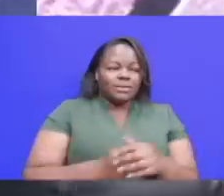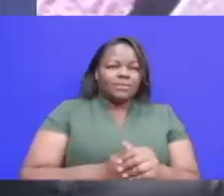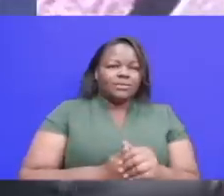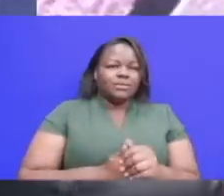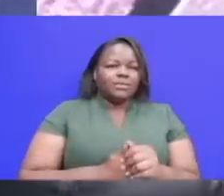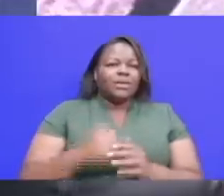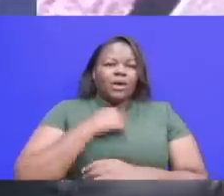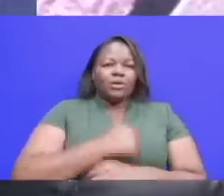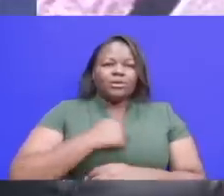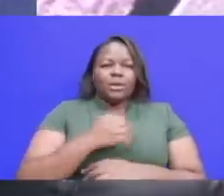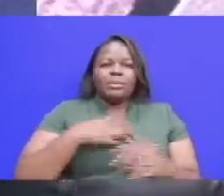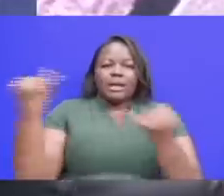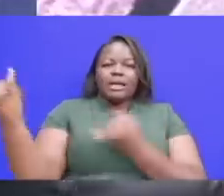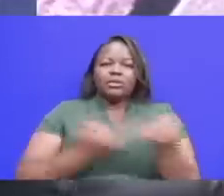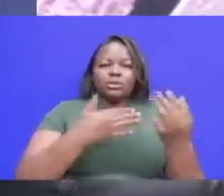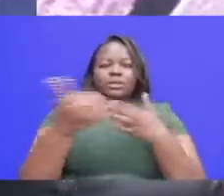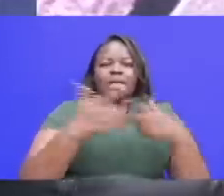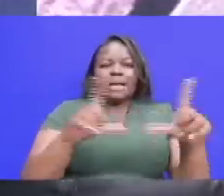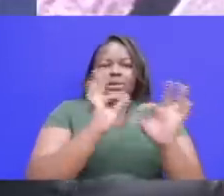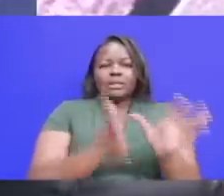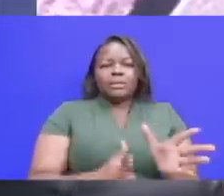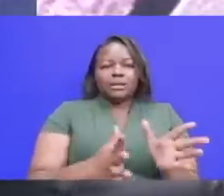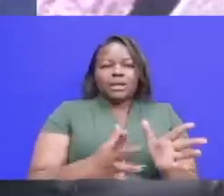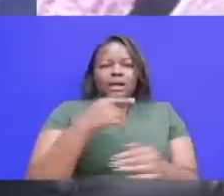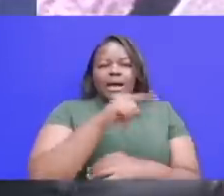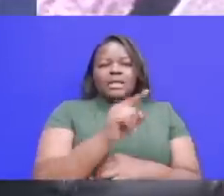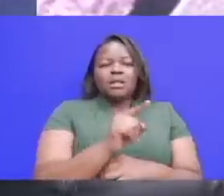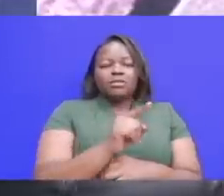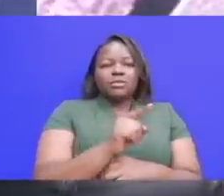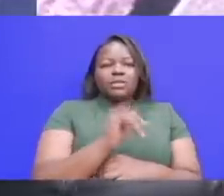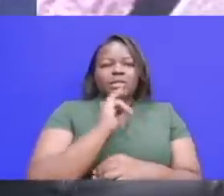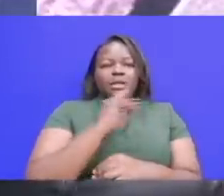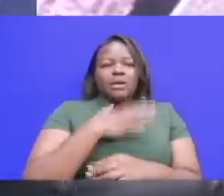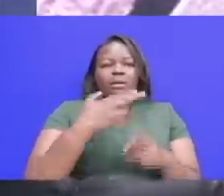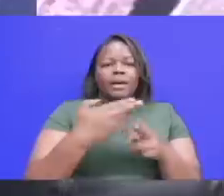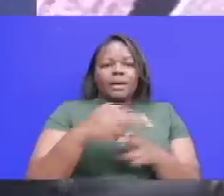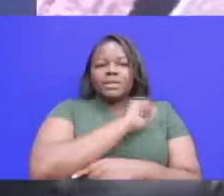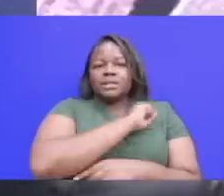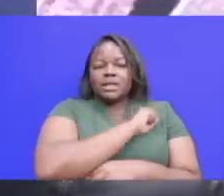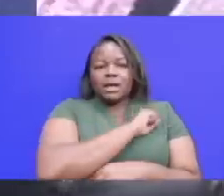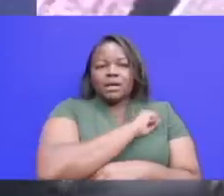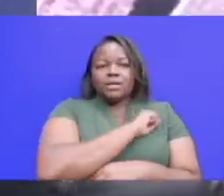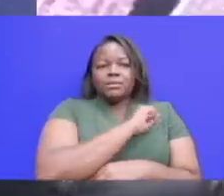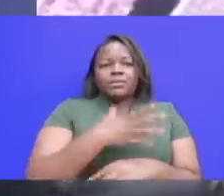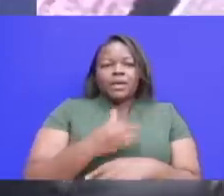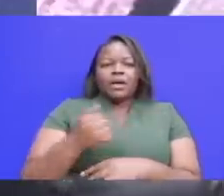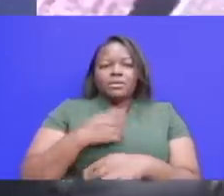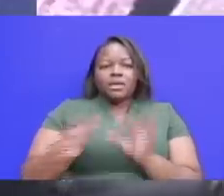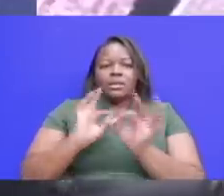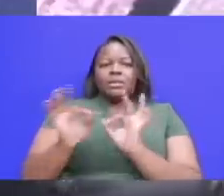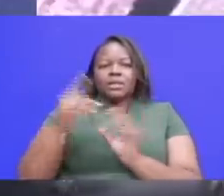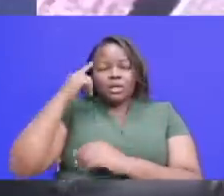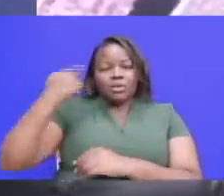Sorry, I did not introduce our sign interpreter. She is sign language interpreter. She is Sarah. Sarah is interpreting to us in